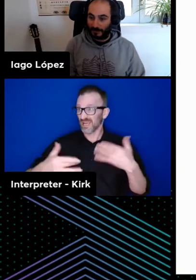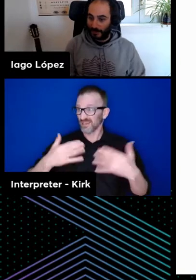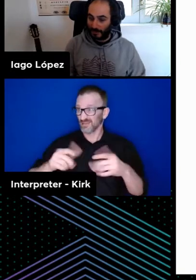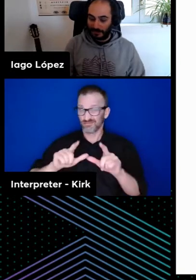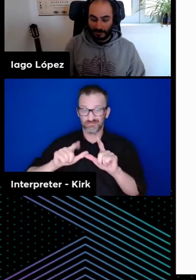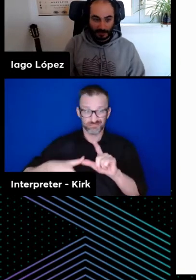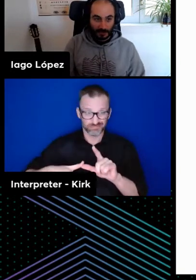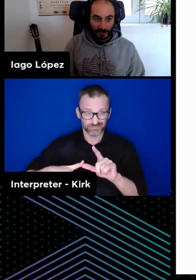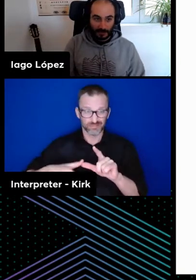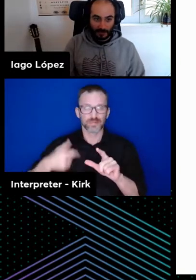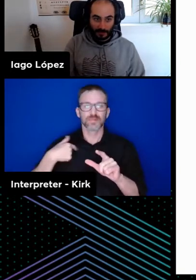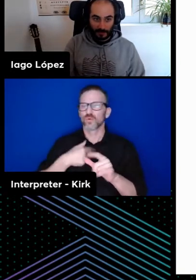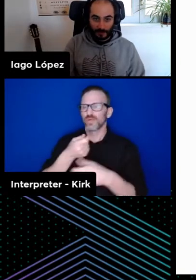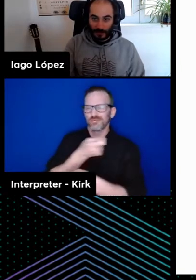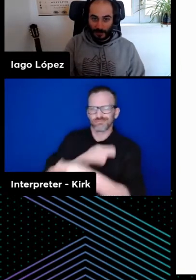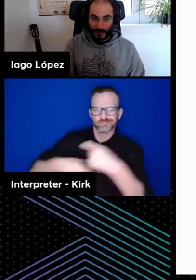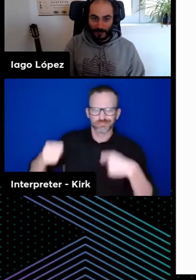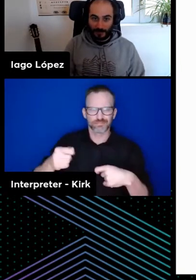Flatcar.